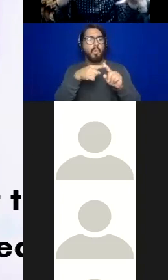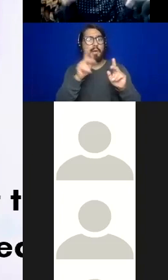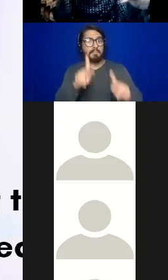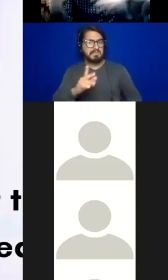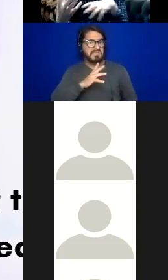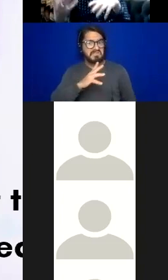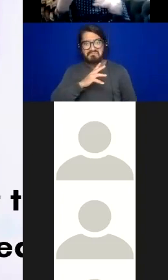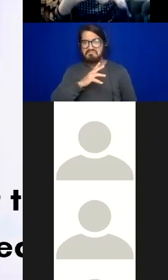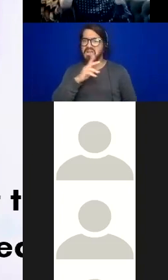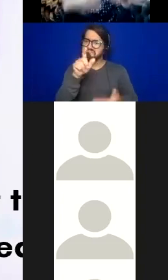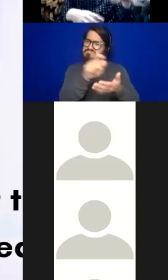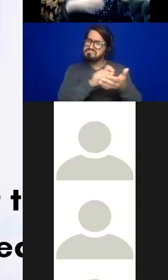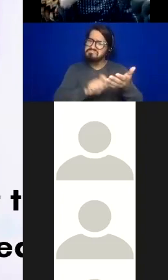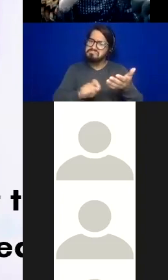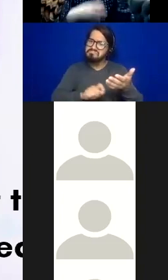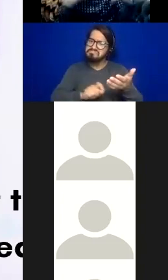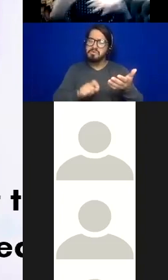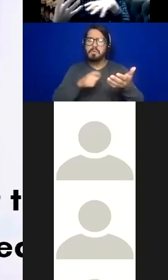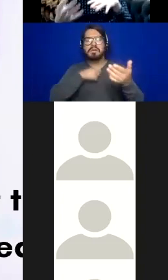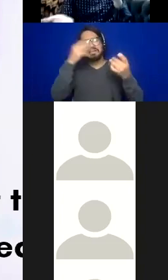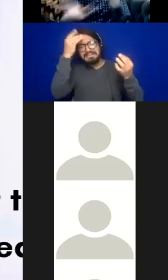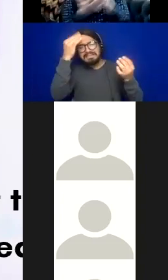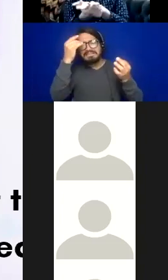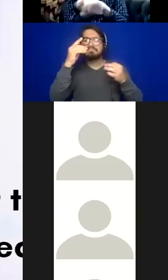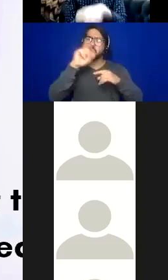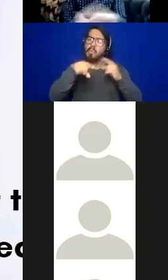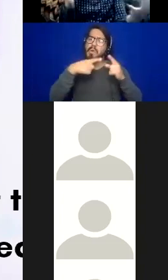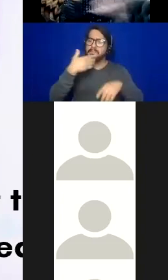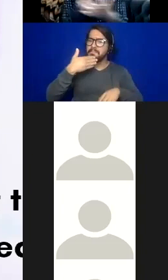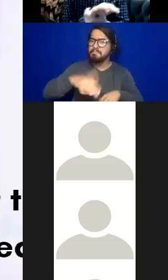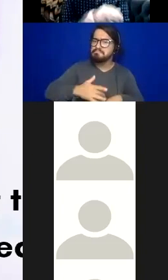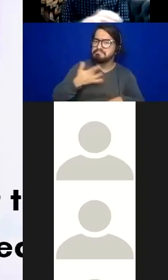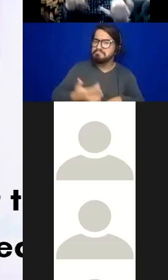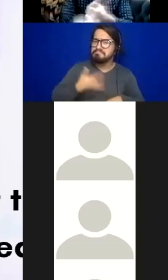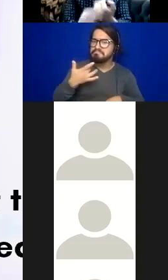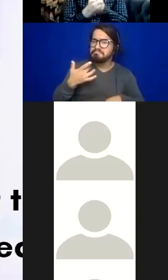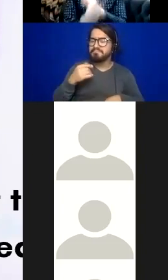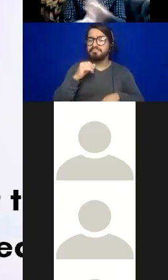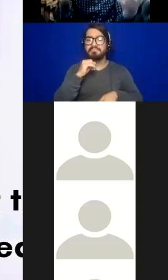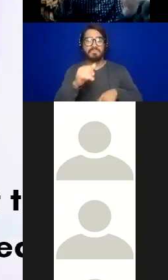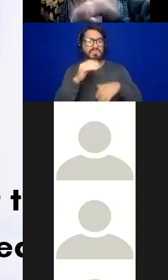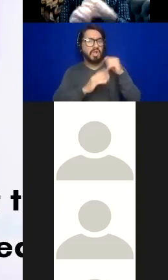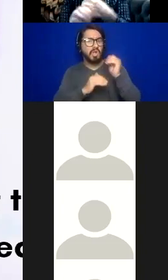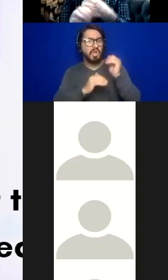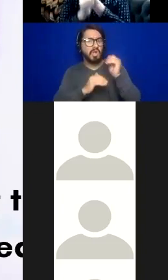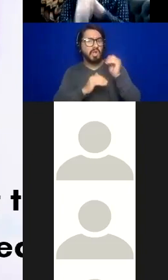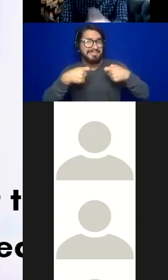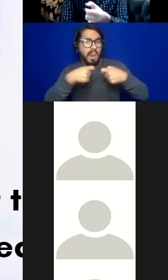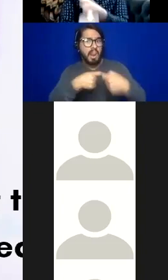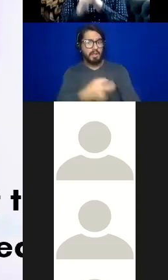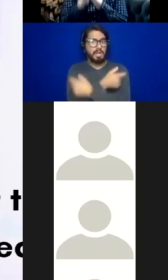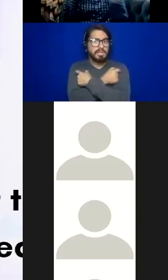in order to think through what they need when they're not doing well. So they say, I'm not comfortable with electroshock therapy. I'm not comfortable with